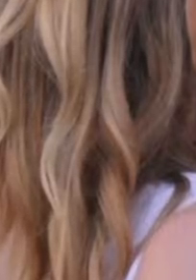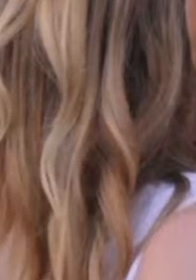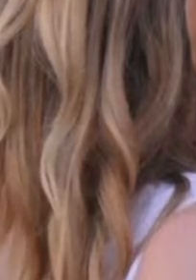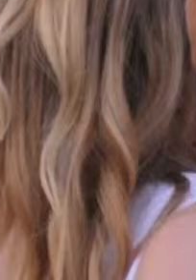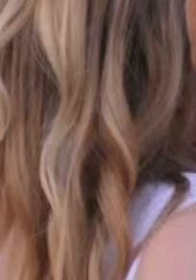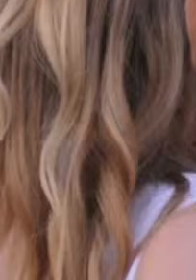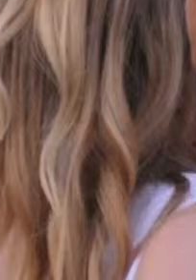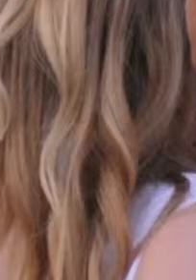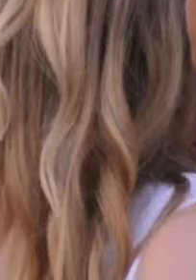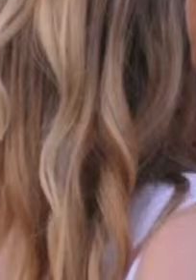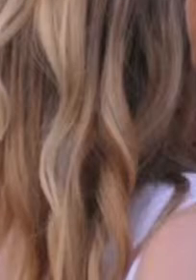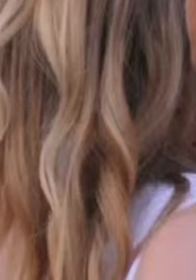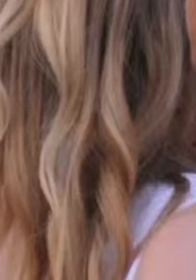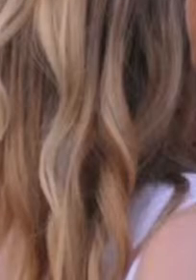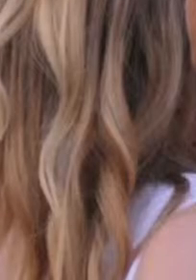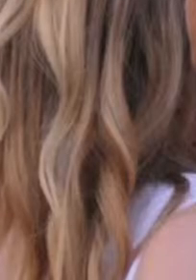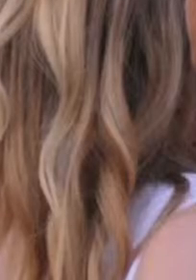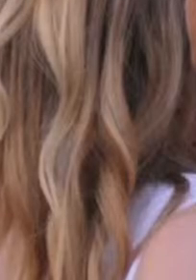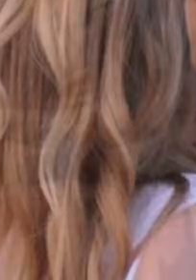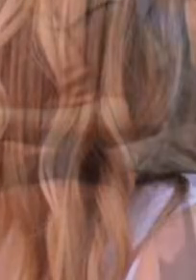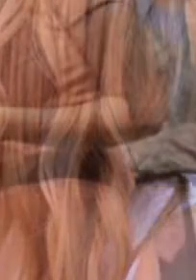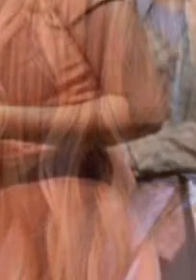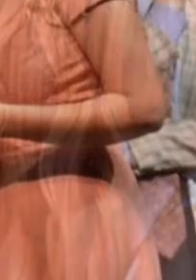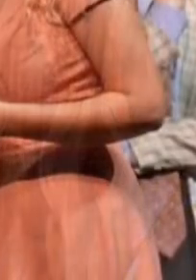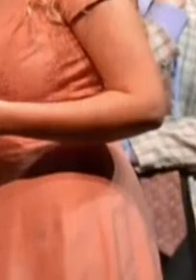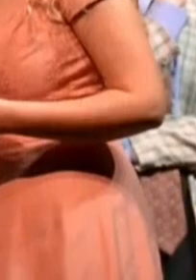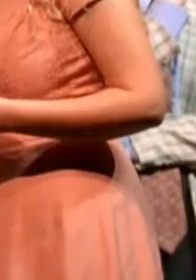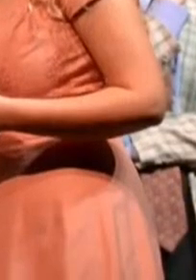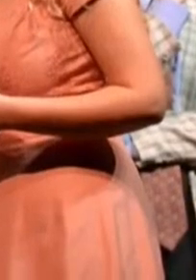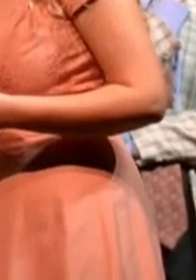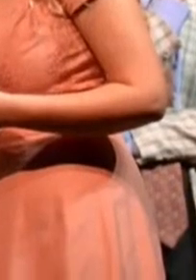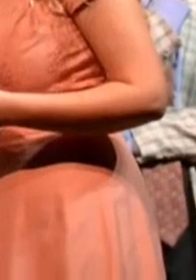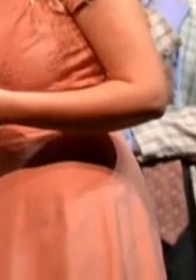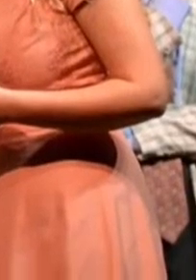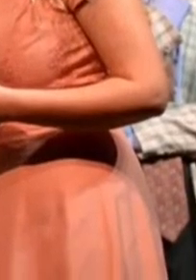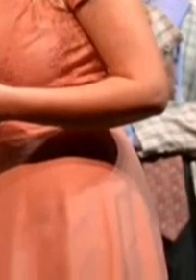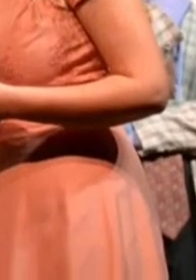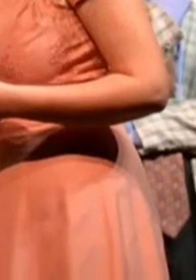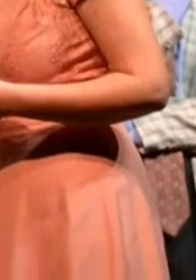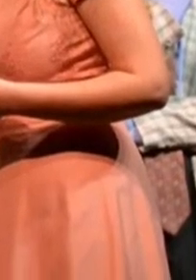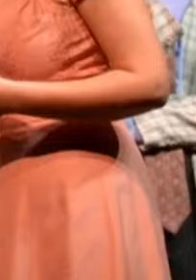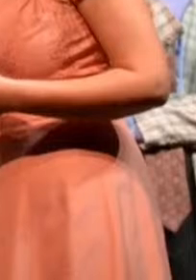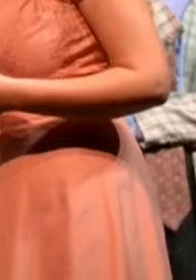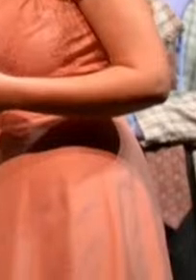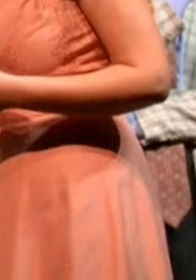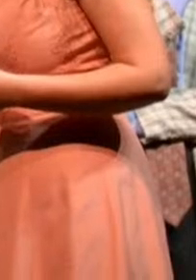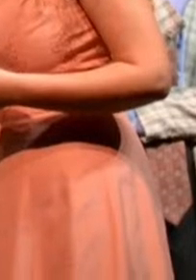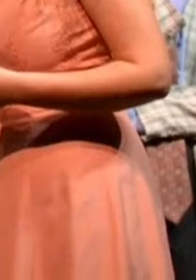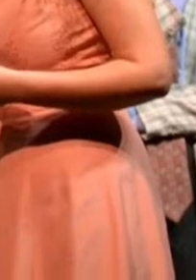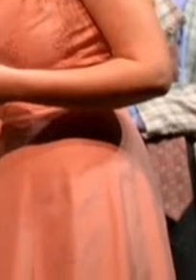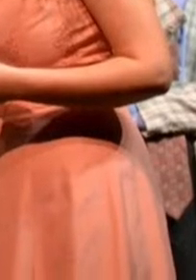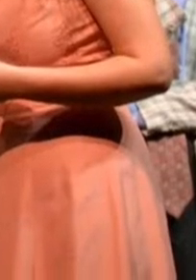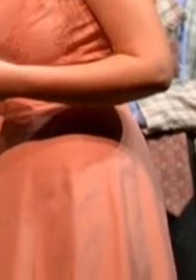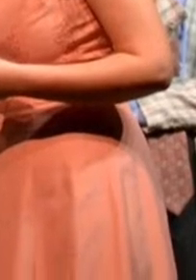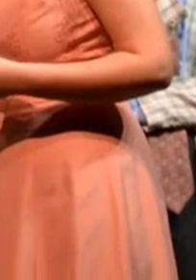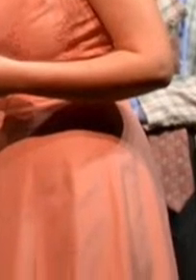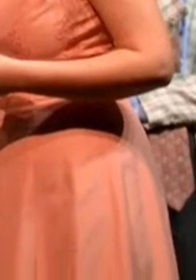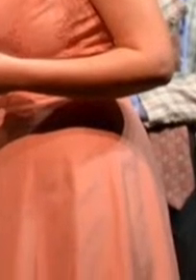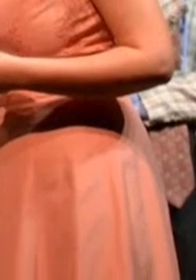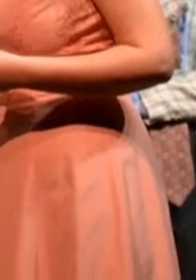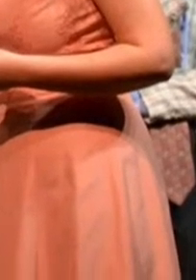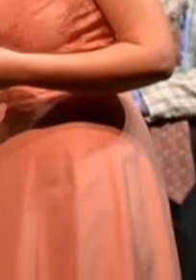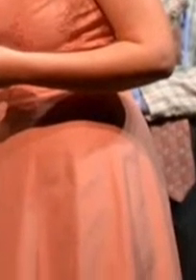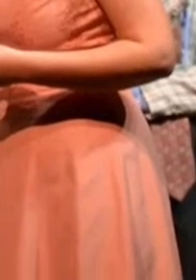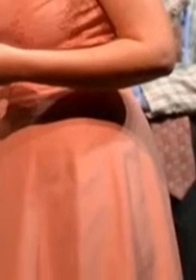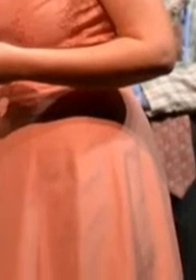It feels like a perfect night for breakfast at midnight to fall in love with strangers.